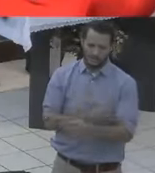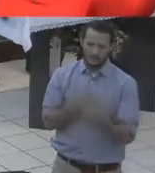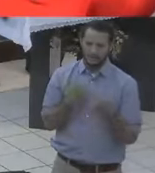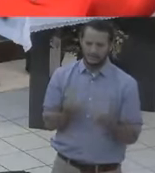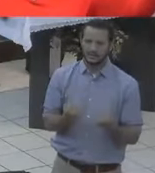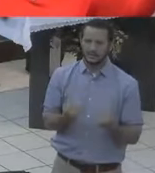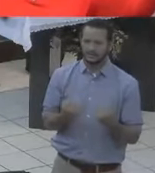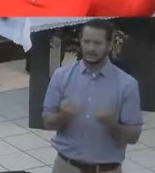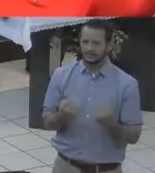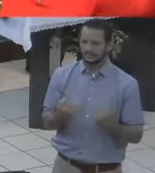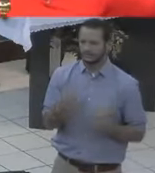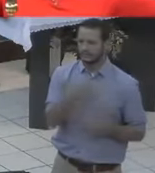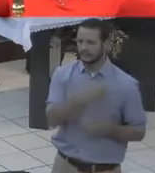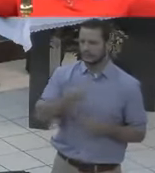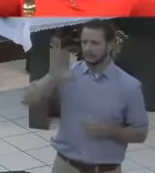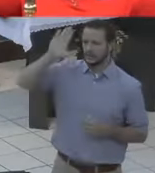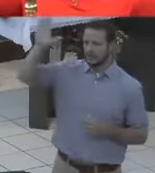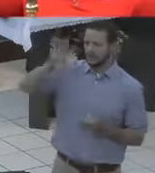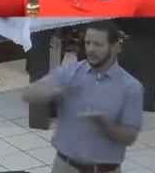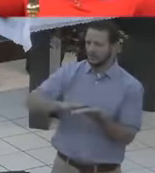power and the